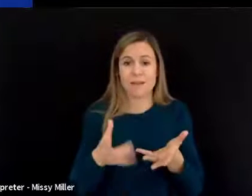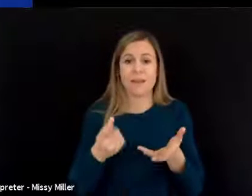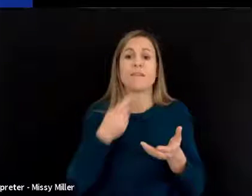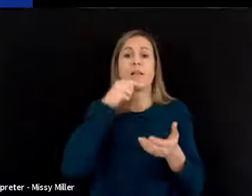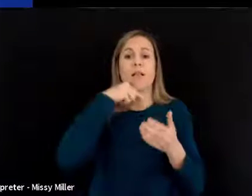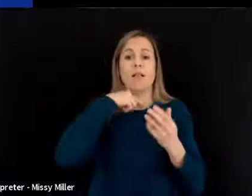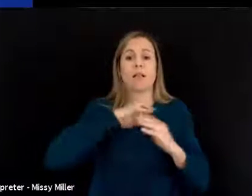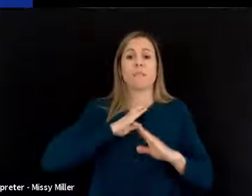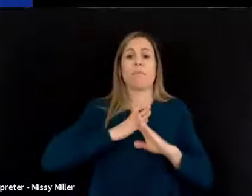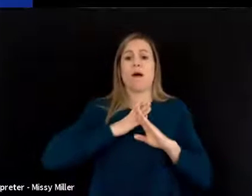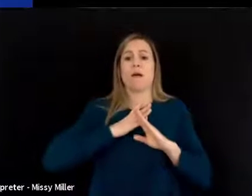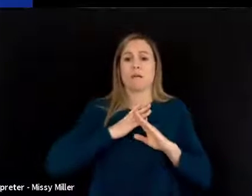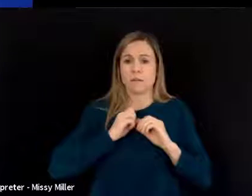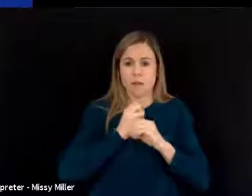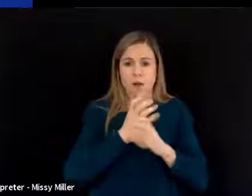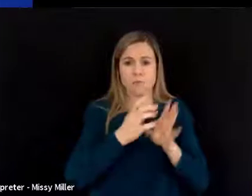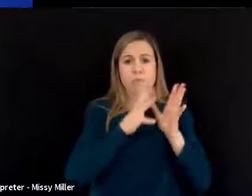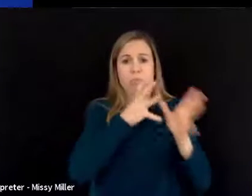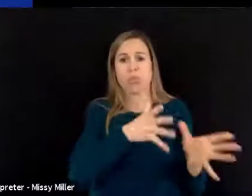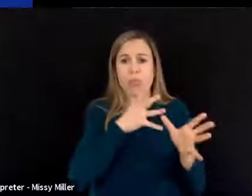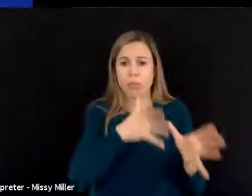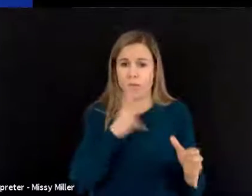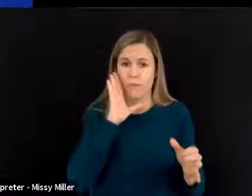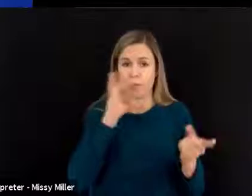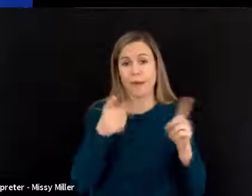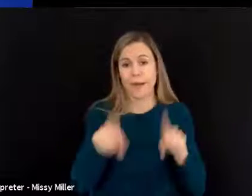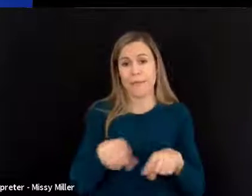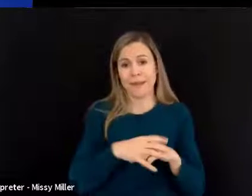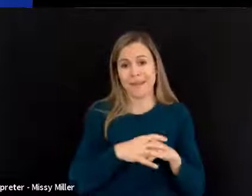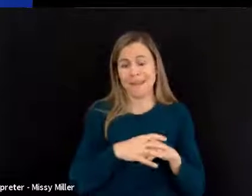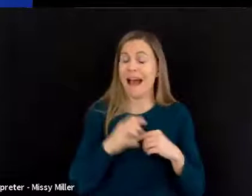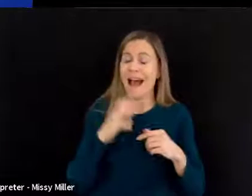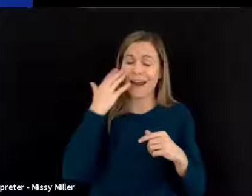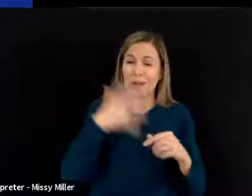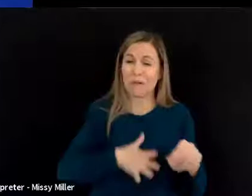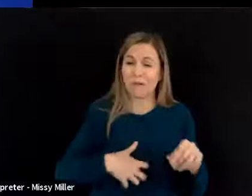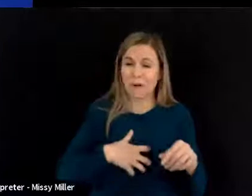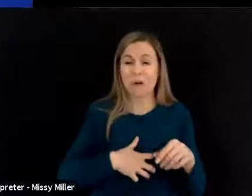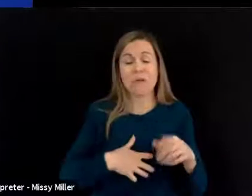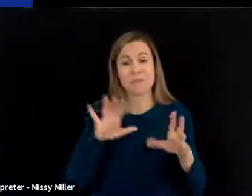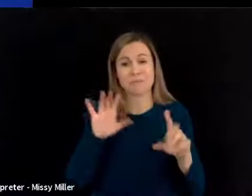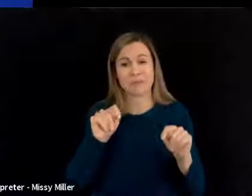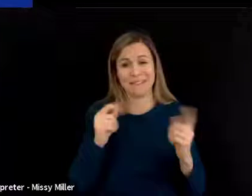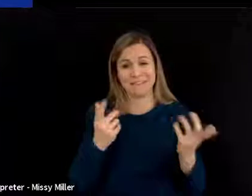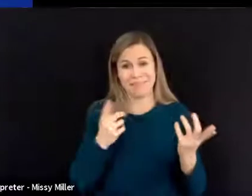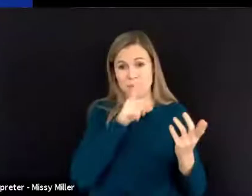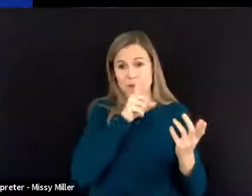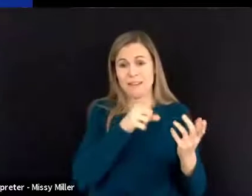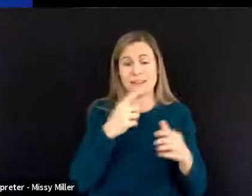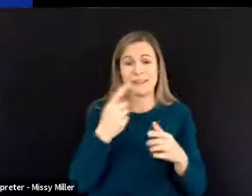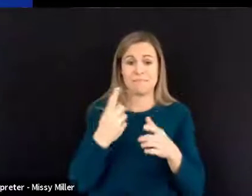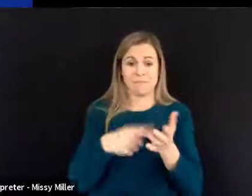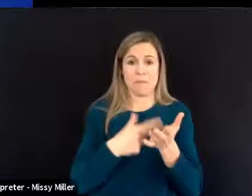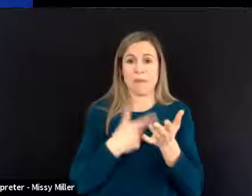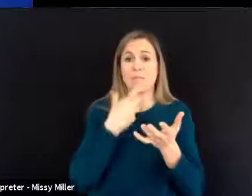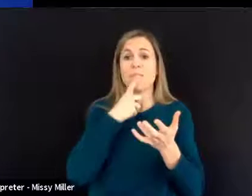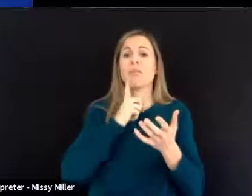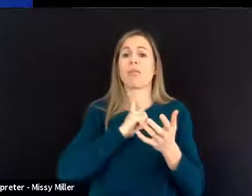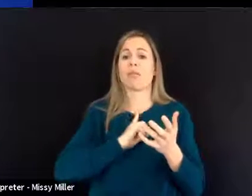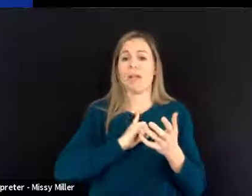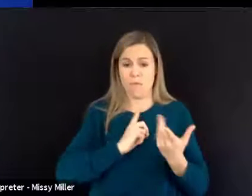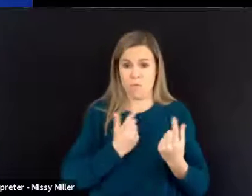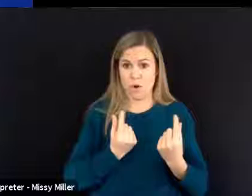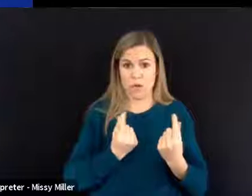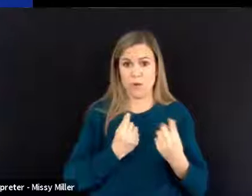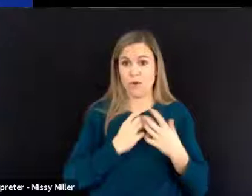up. And that sounds gross, and I'm not trying to be sensationalistic, but sometimes the only way to get rid of some